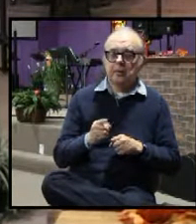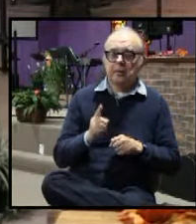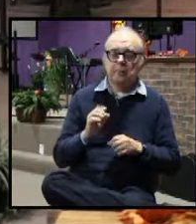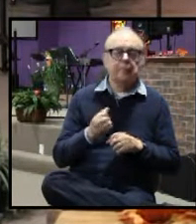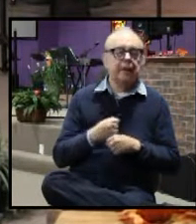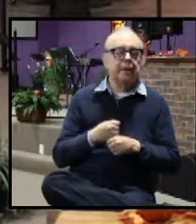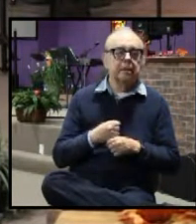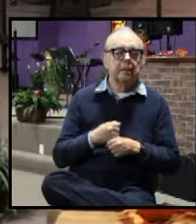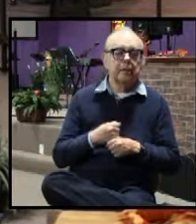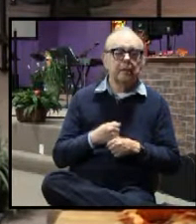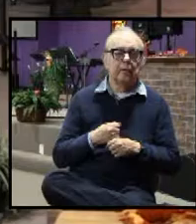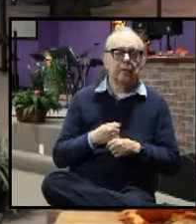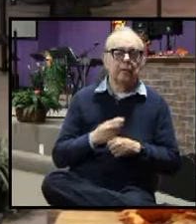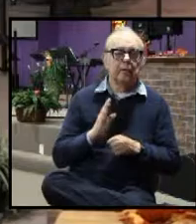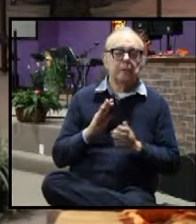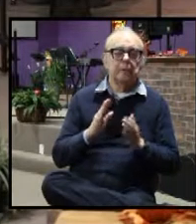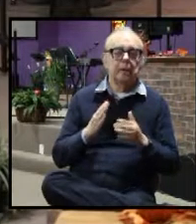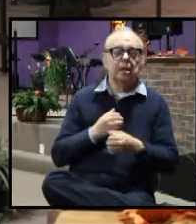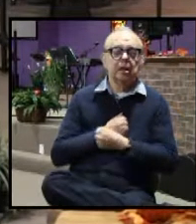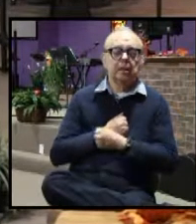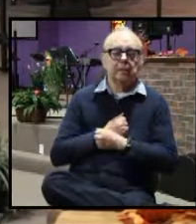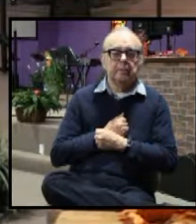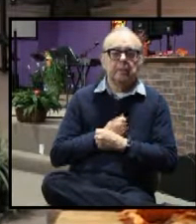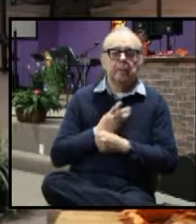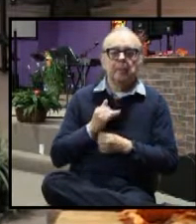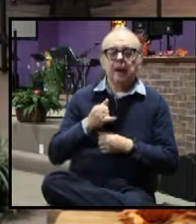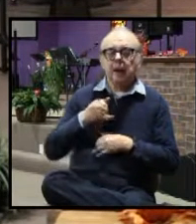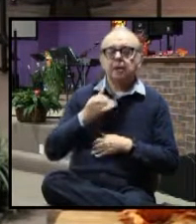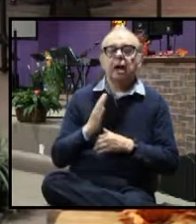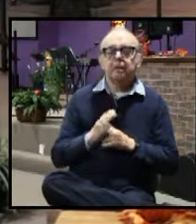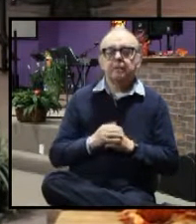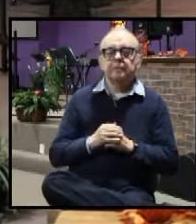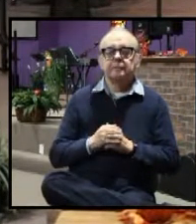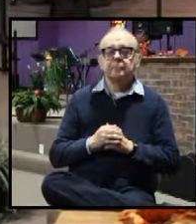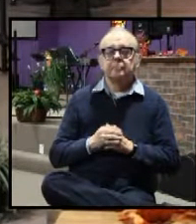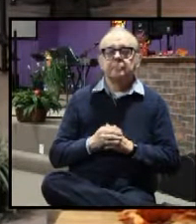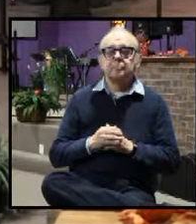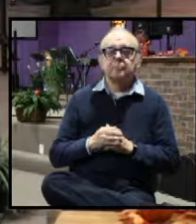Because you were created to be loved by God.